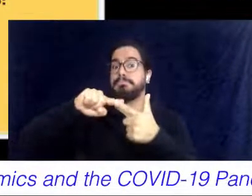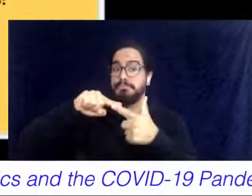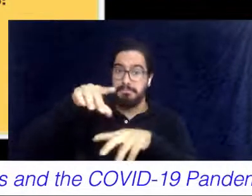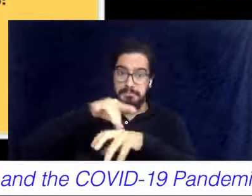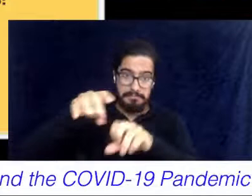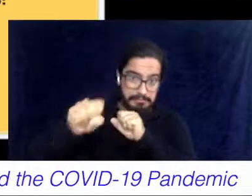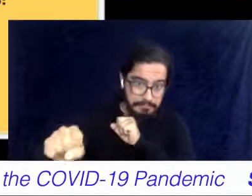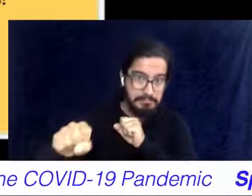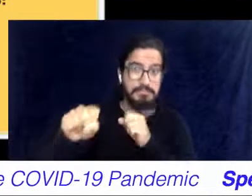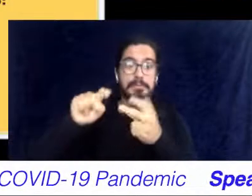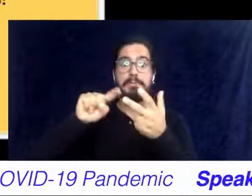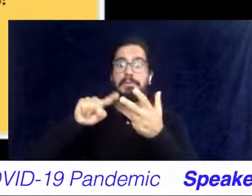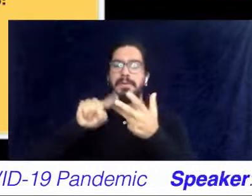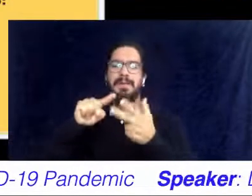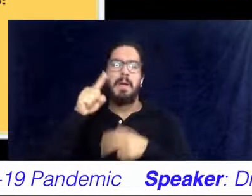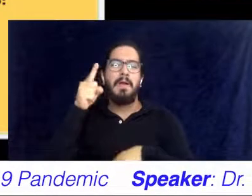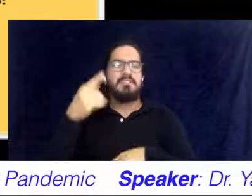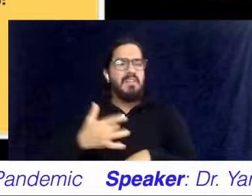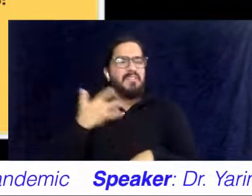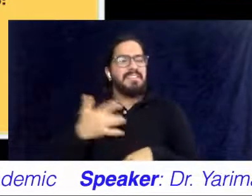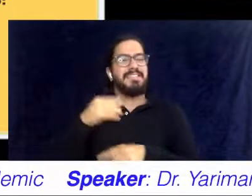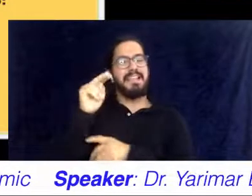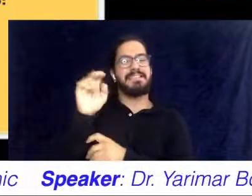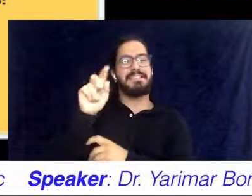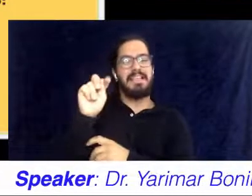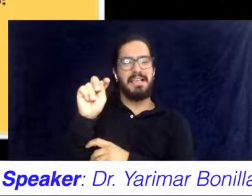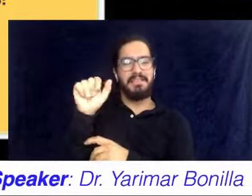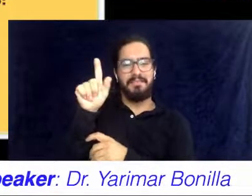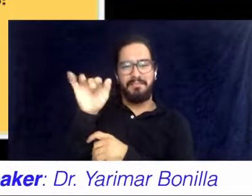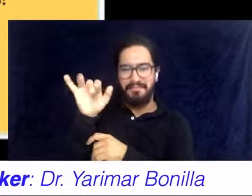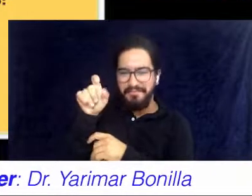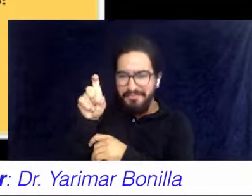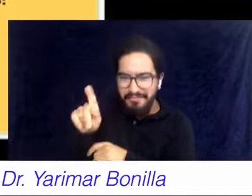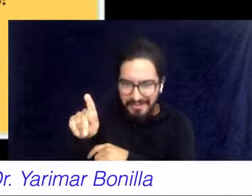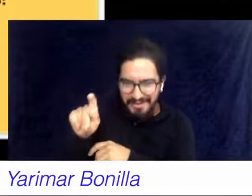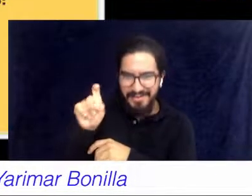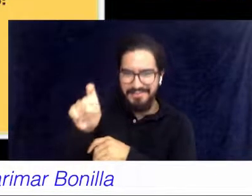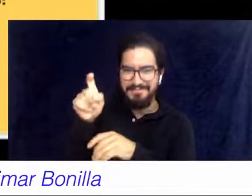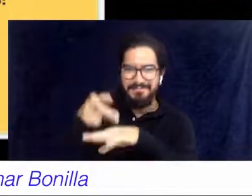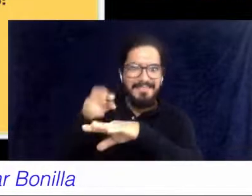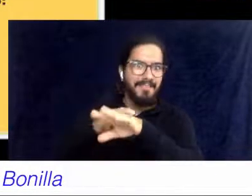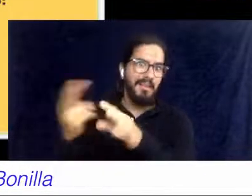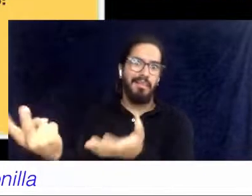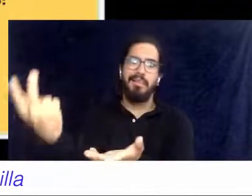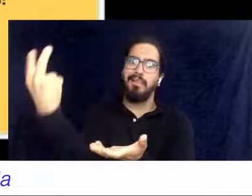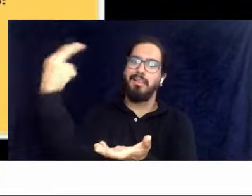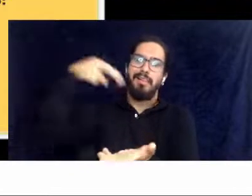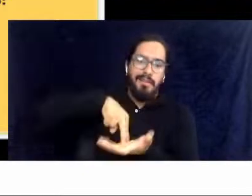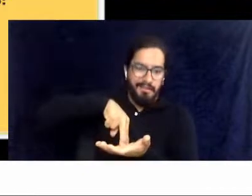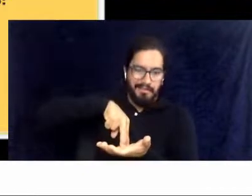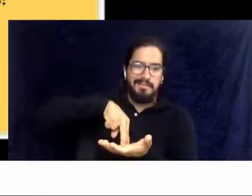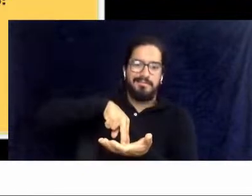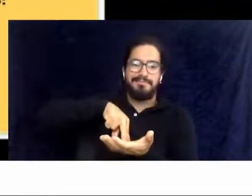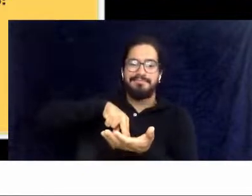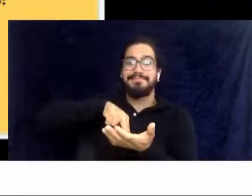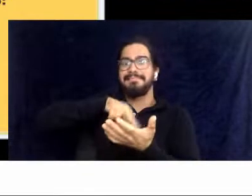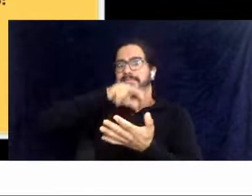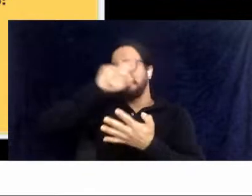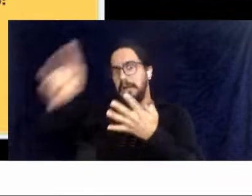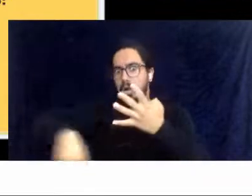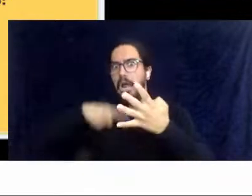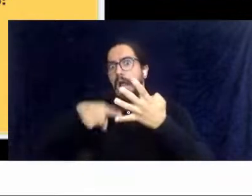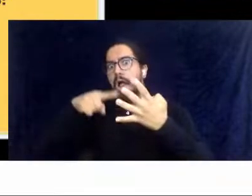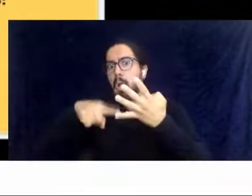of Puerto Rico se levanta, Puerto Rico rises up. And one of those seasons is the political uprising of